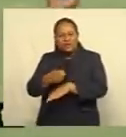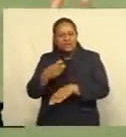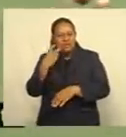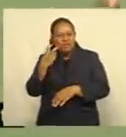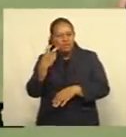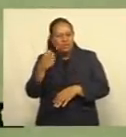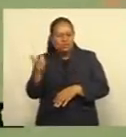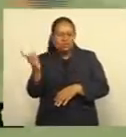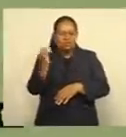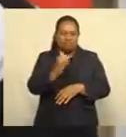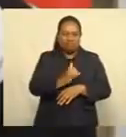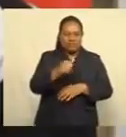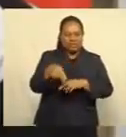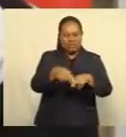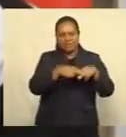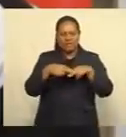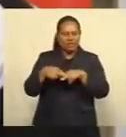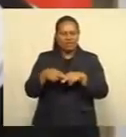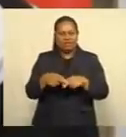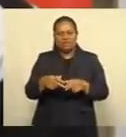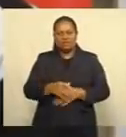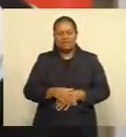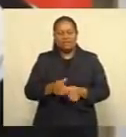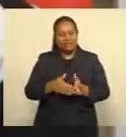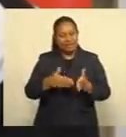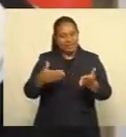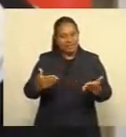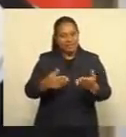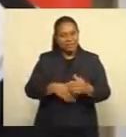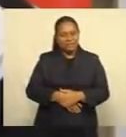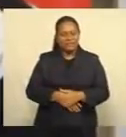Fiji, that tour is currently,